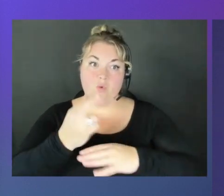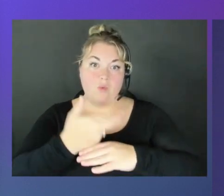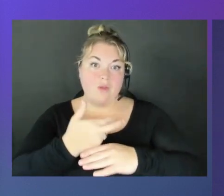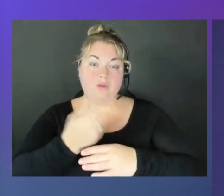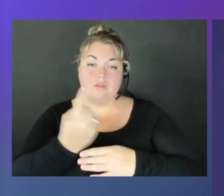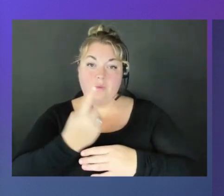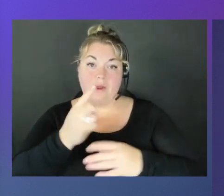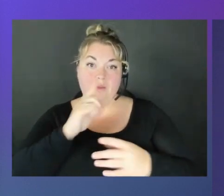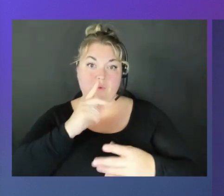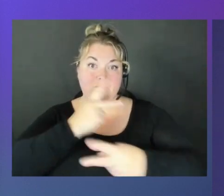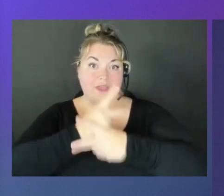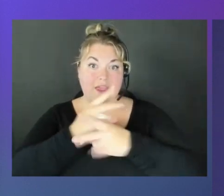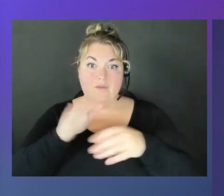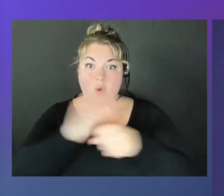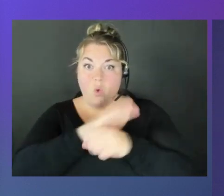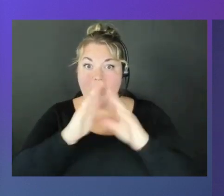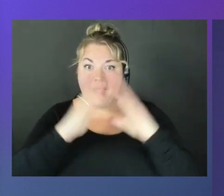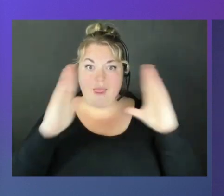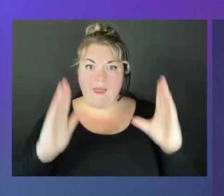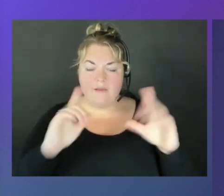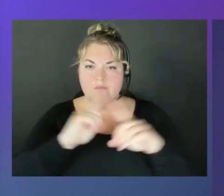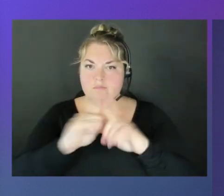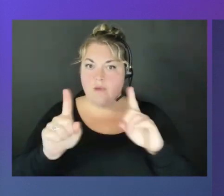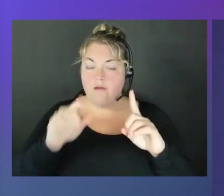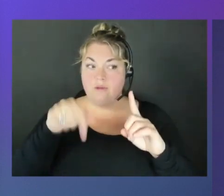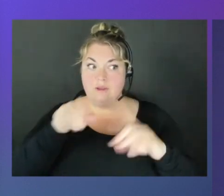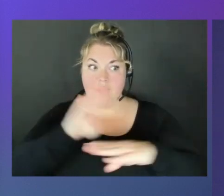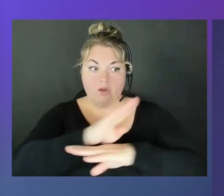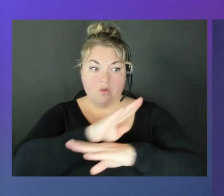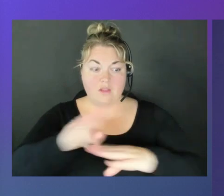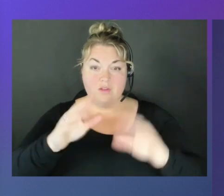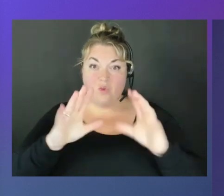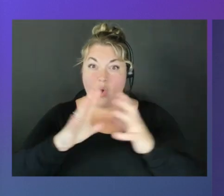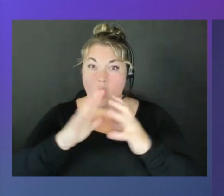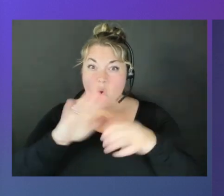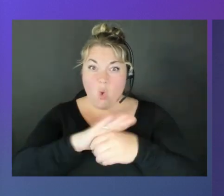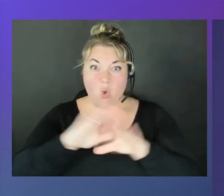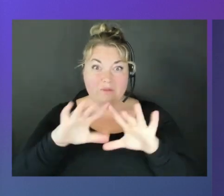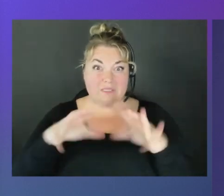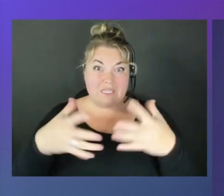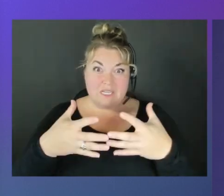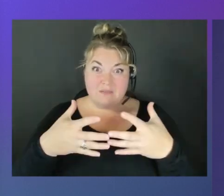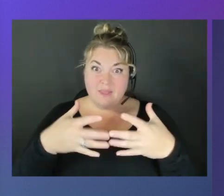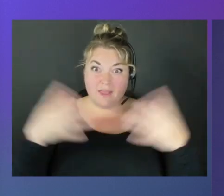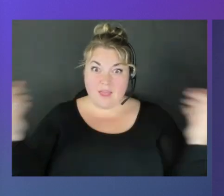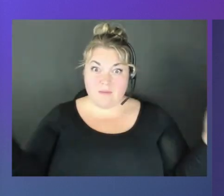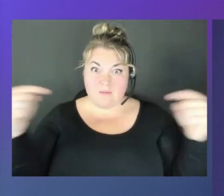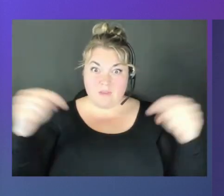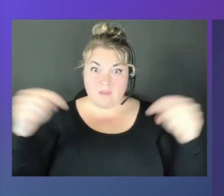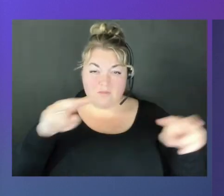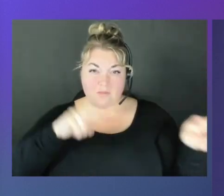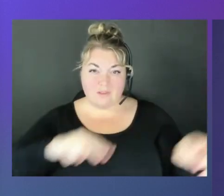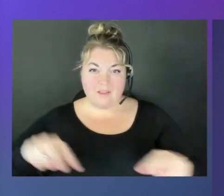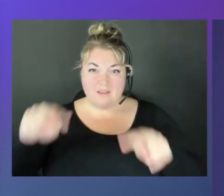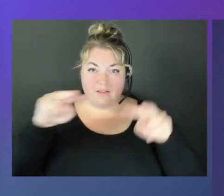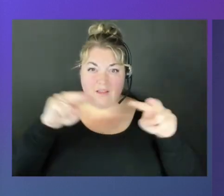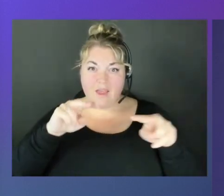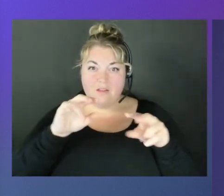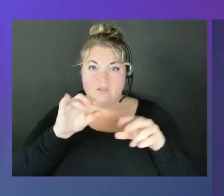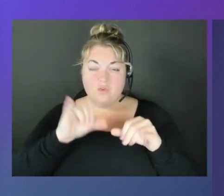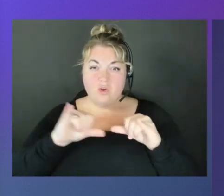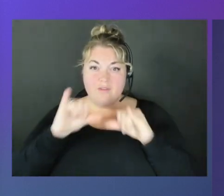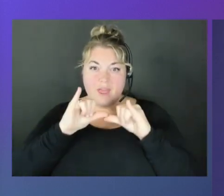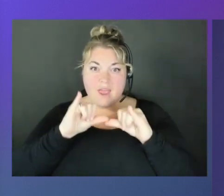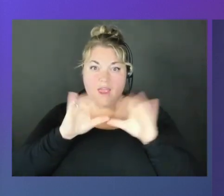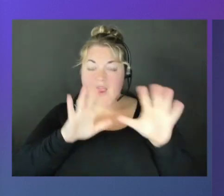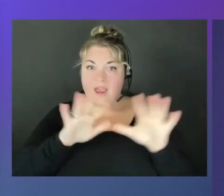of our whole house. But in the enterprise, there's a whole team that comes up and does a huge site survey, depends exactly where the AP points need to be. I get it,